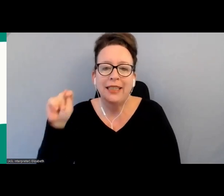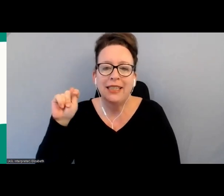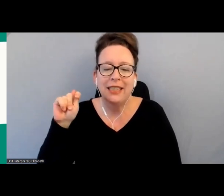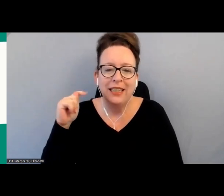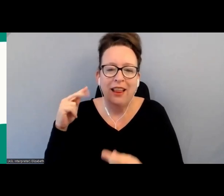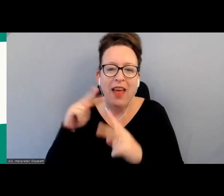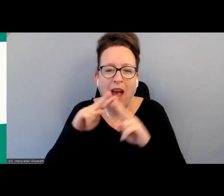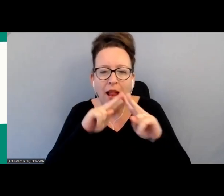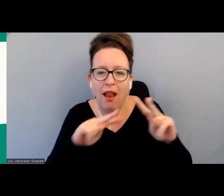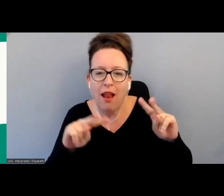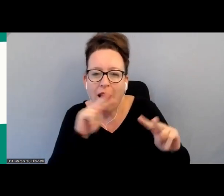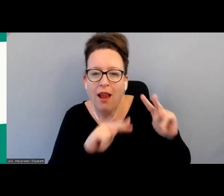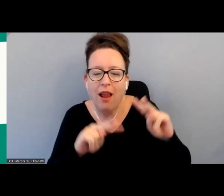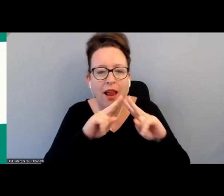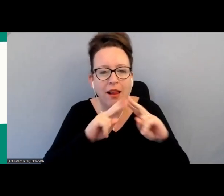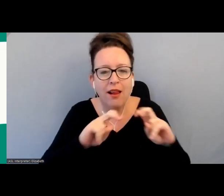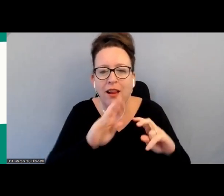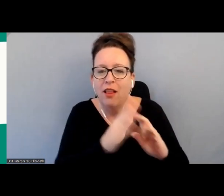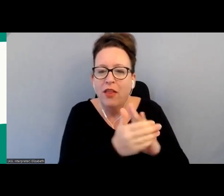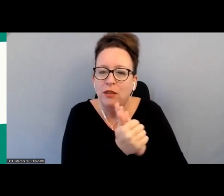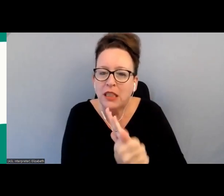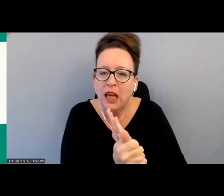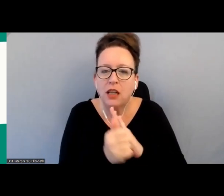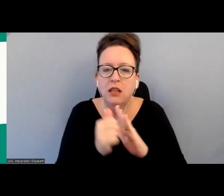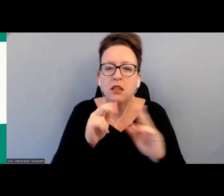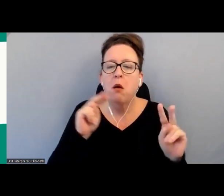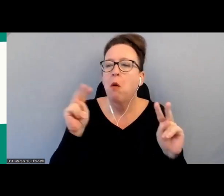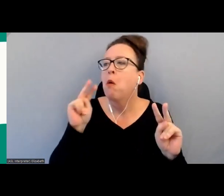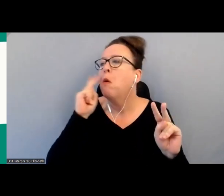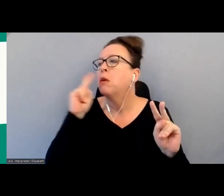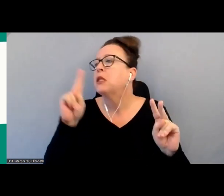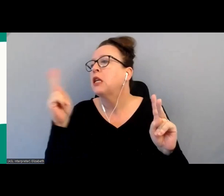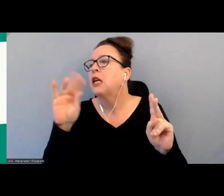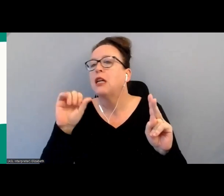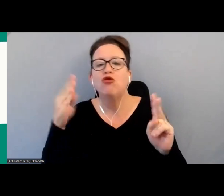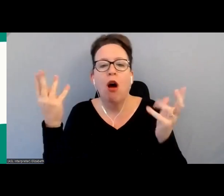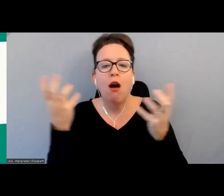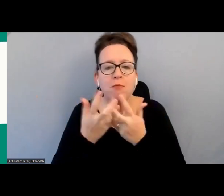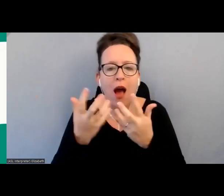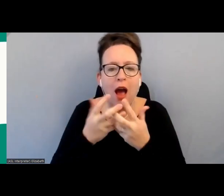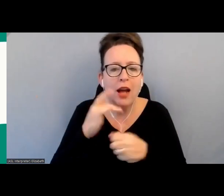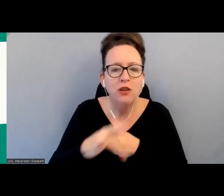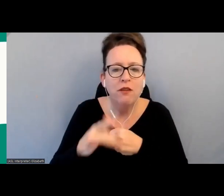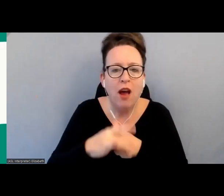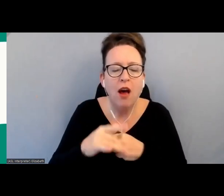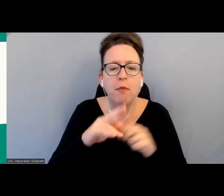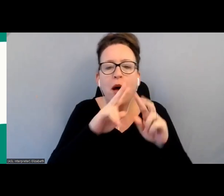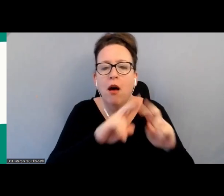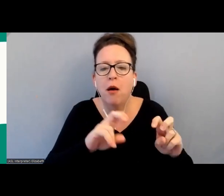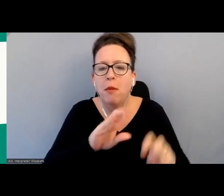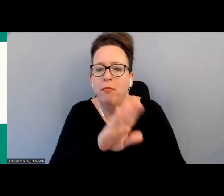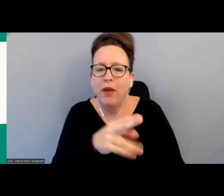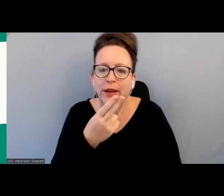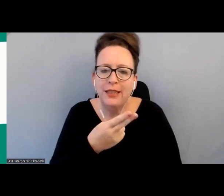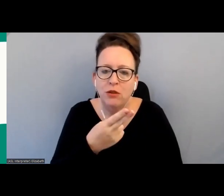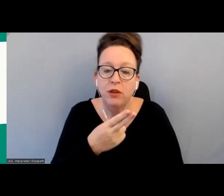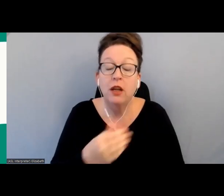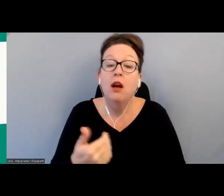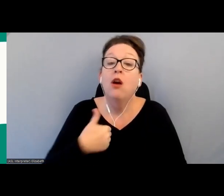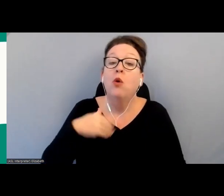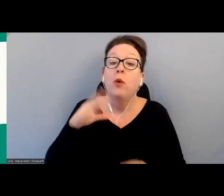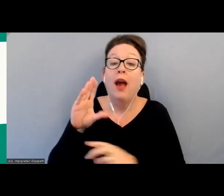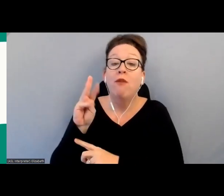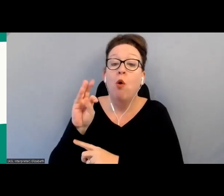looks at their skills, looks at the job prospects that might be out there for them, looks at their history. We have a